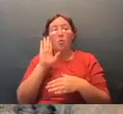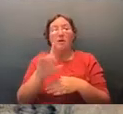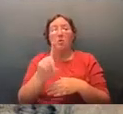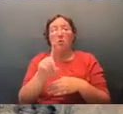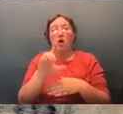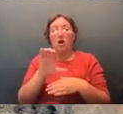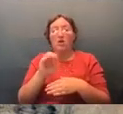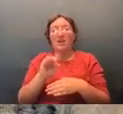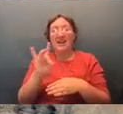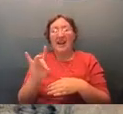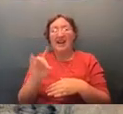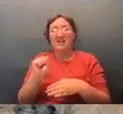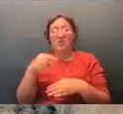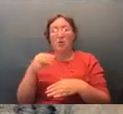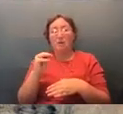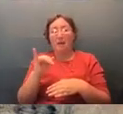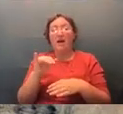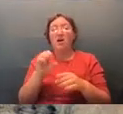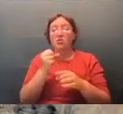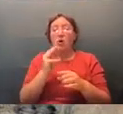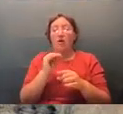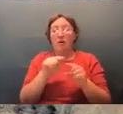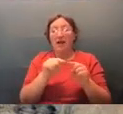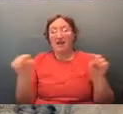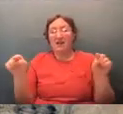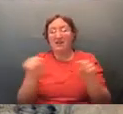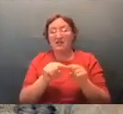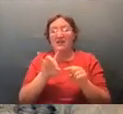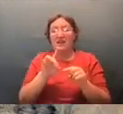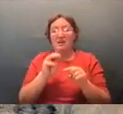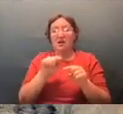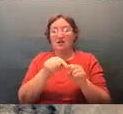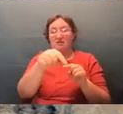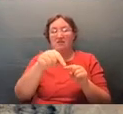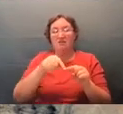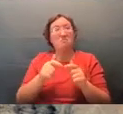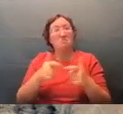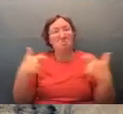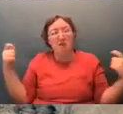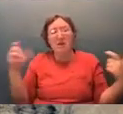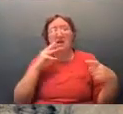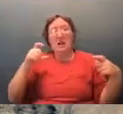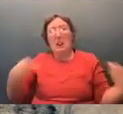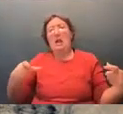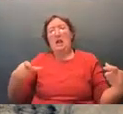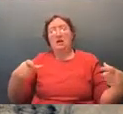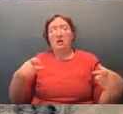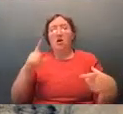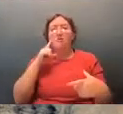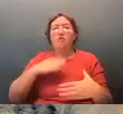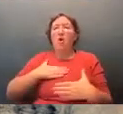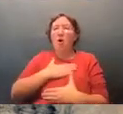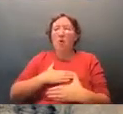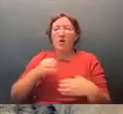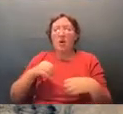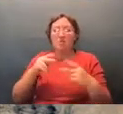miles. That's 12 miles across and 8 miles wide. If we think about that as a recreational opportunity for